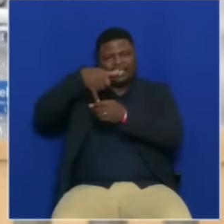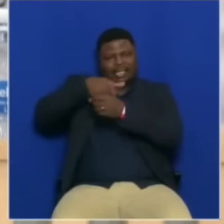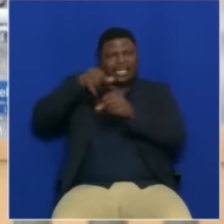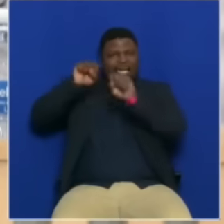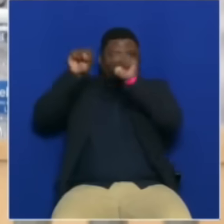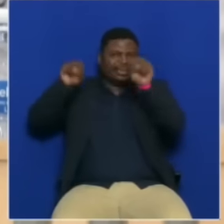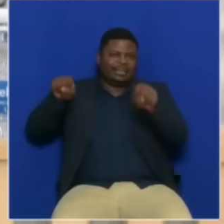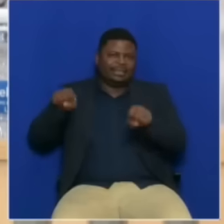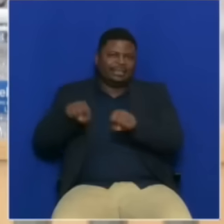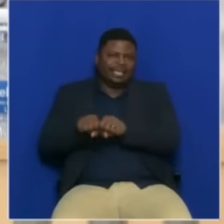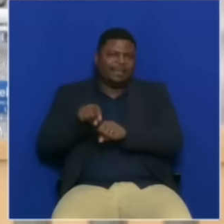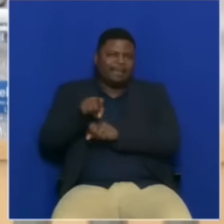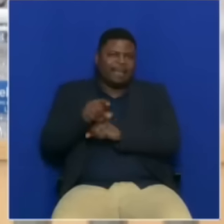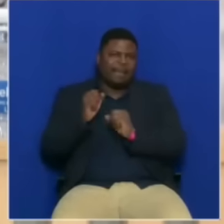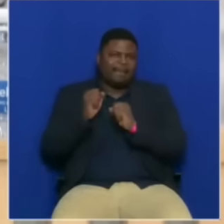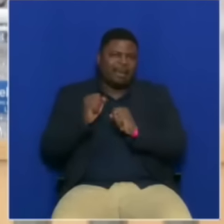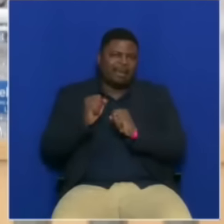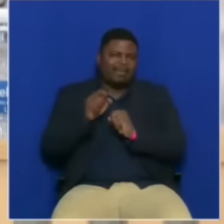This is,